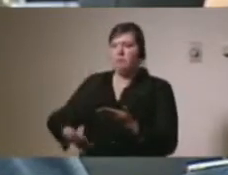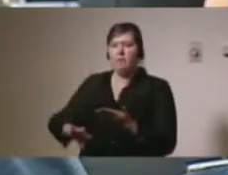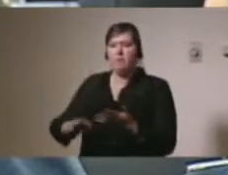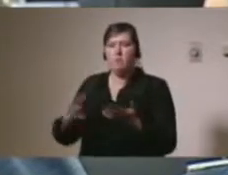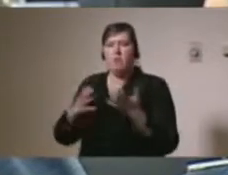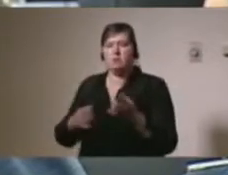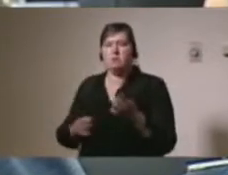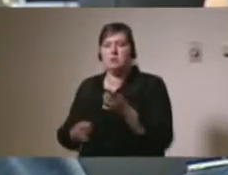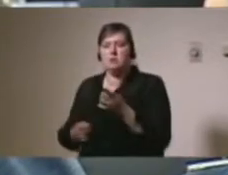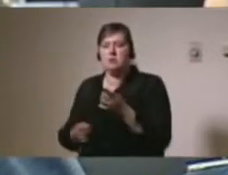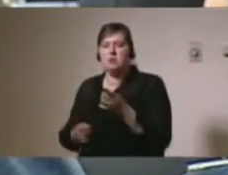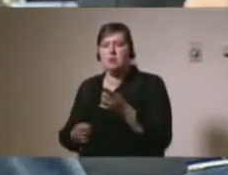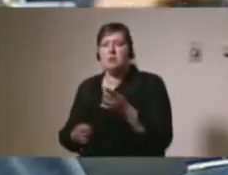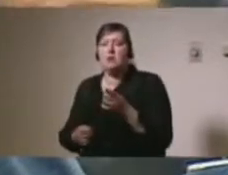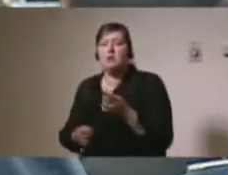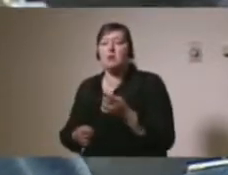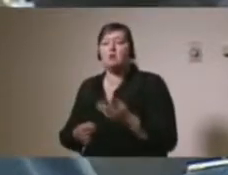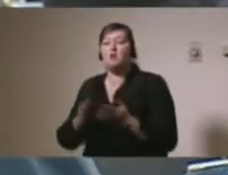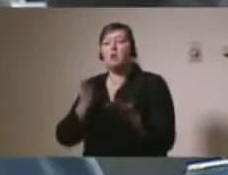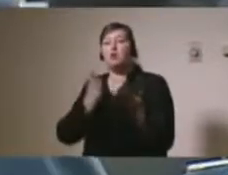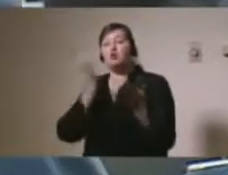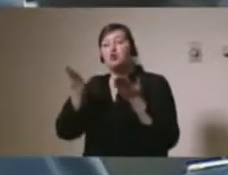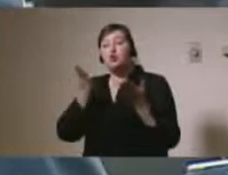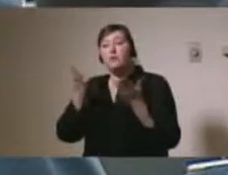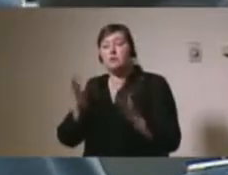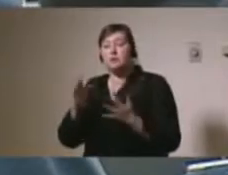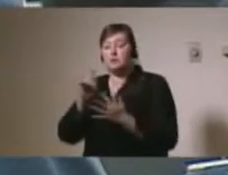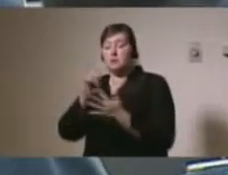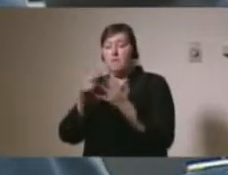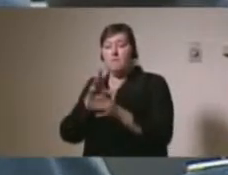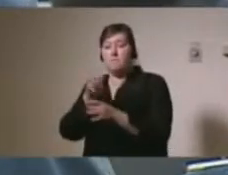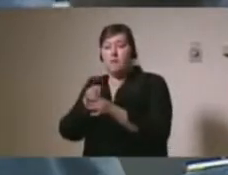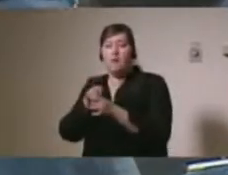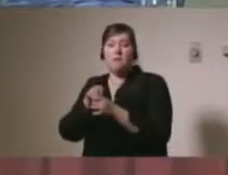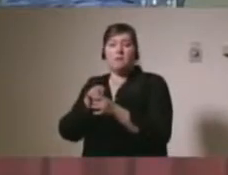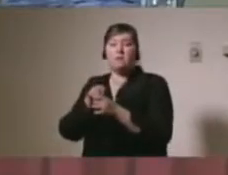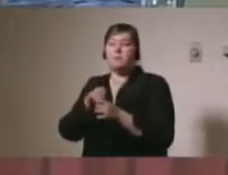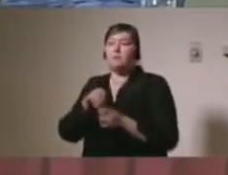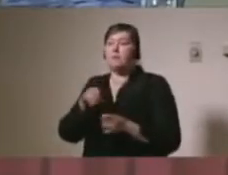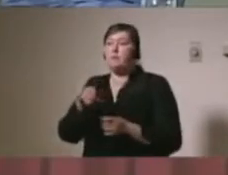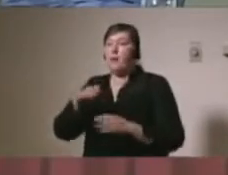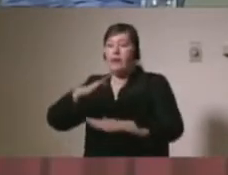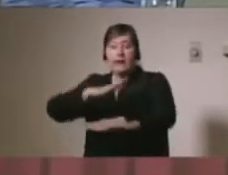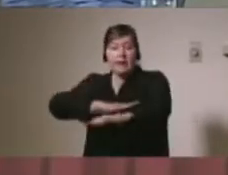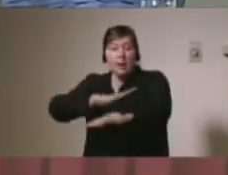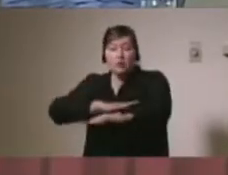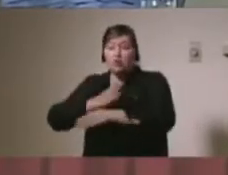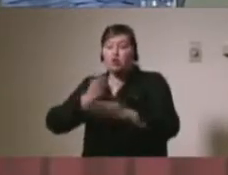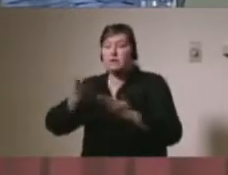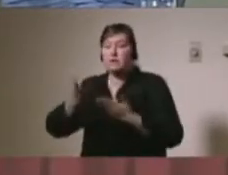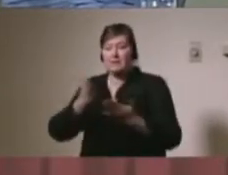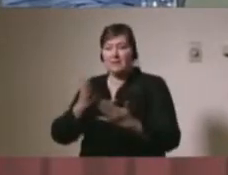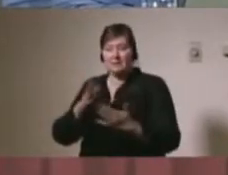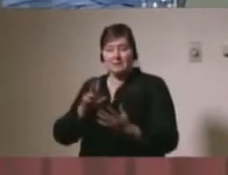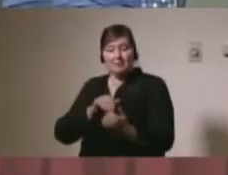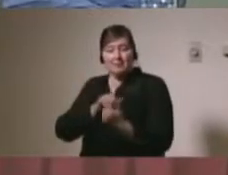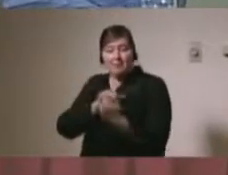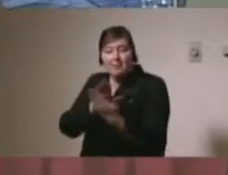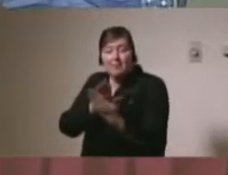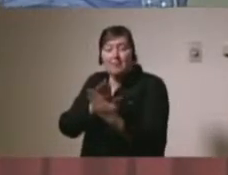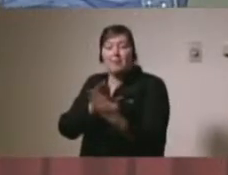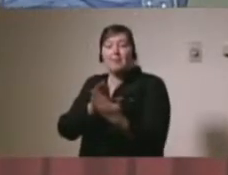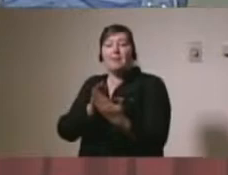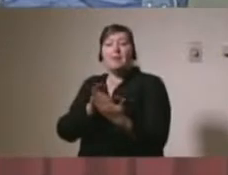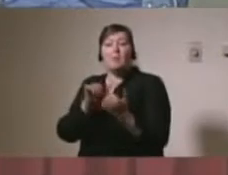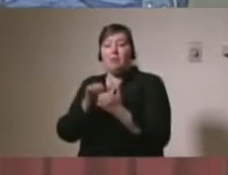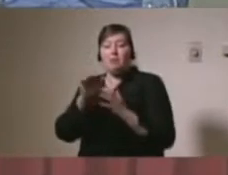all the services that we're involved in, including counter services, are affected by that. Sister?